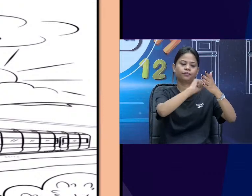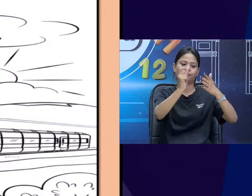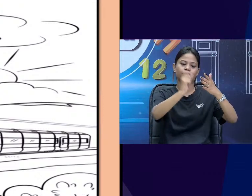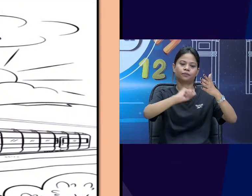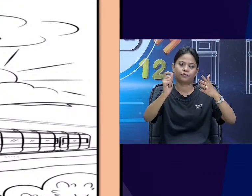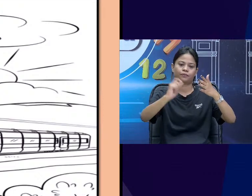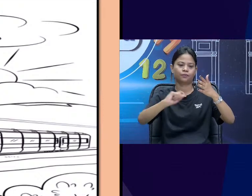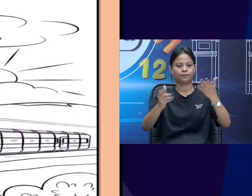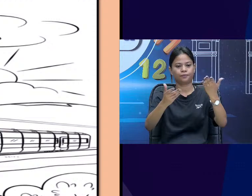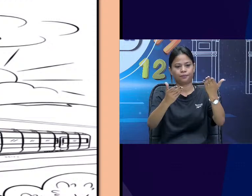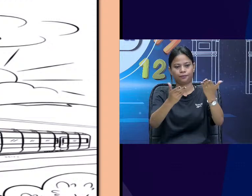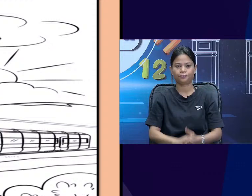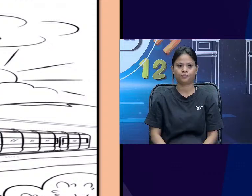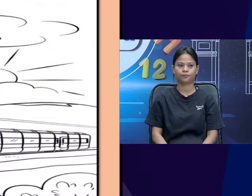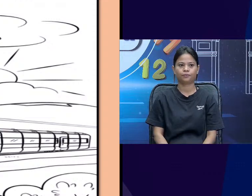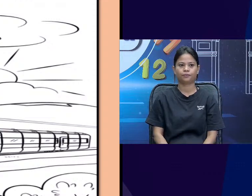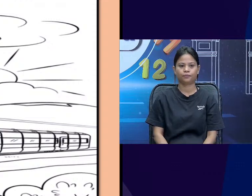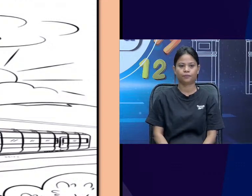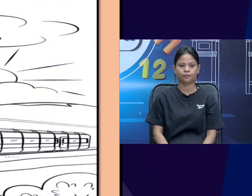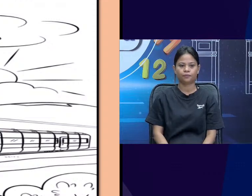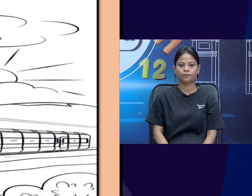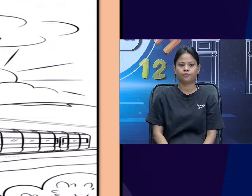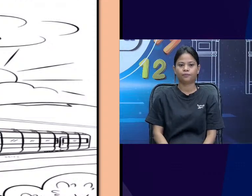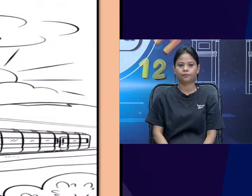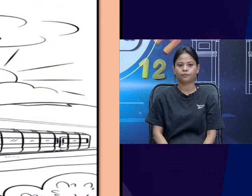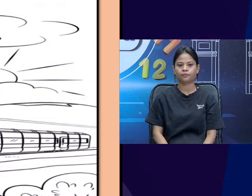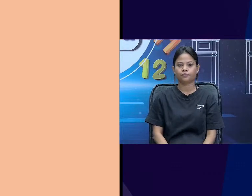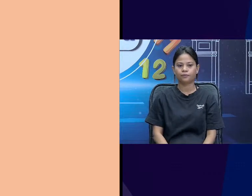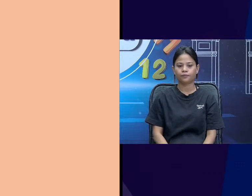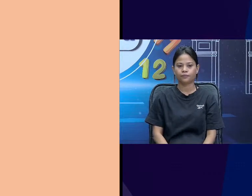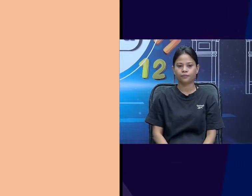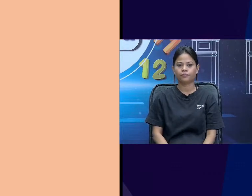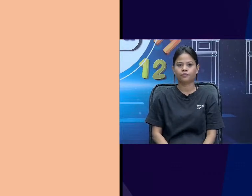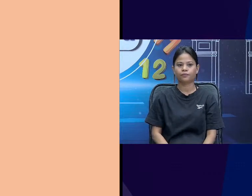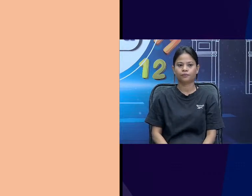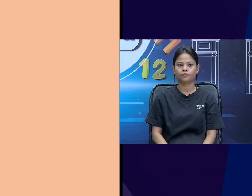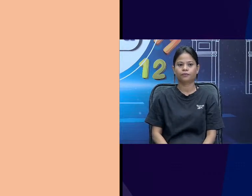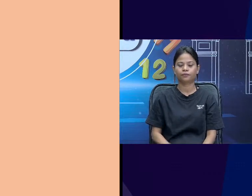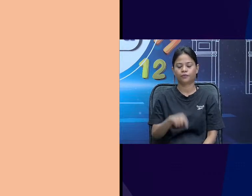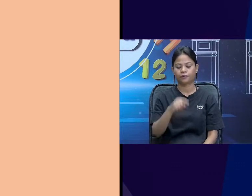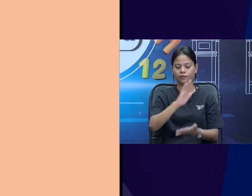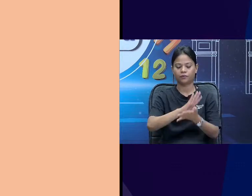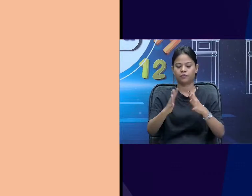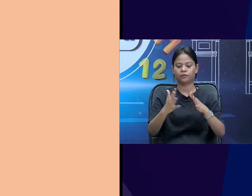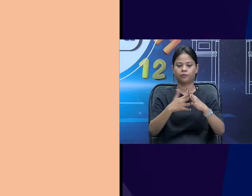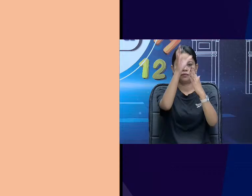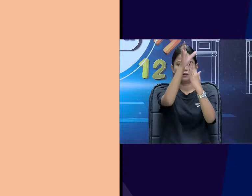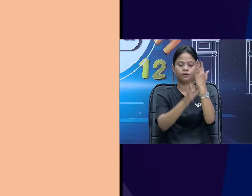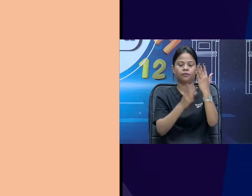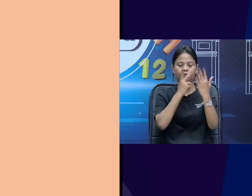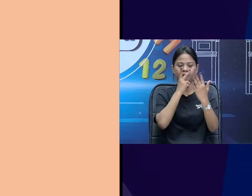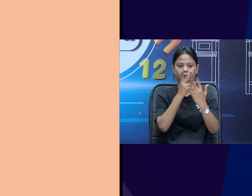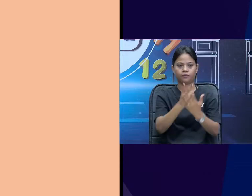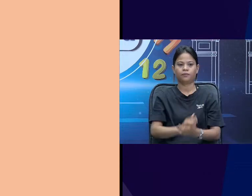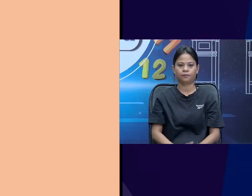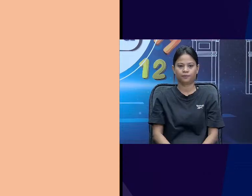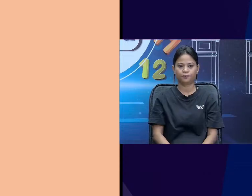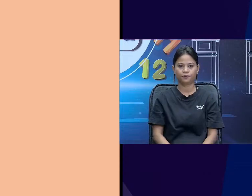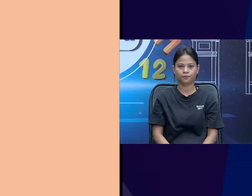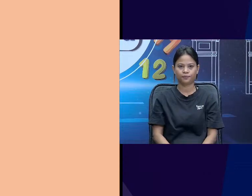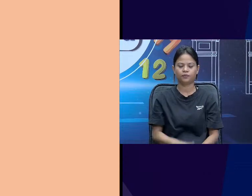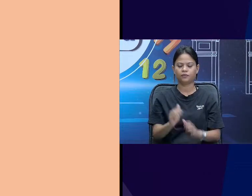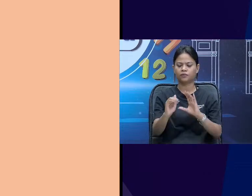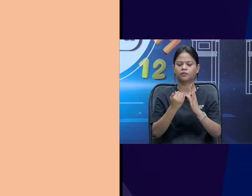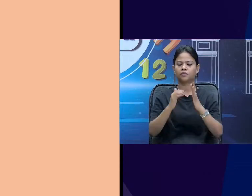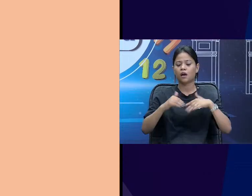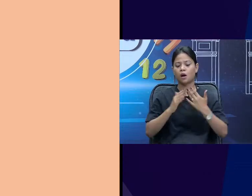Okay. Okay. And format. Let's come to the formats. Yes, ma'am. And dear learners and students, you have to